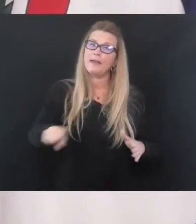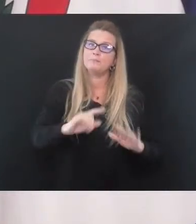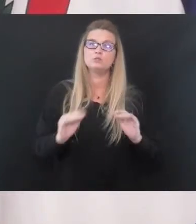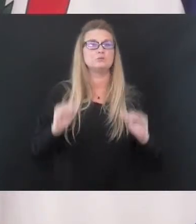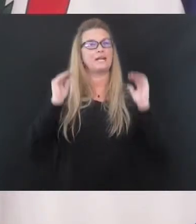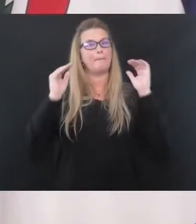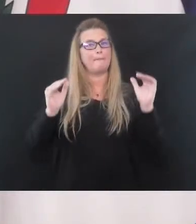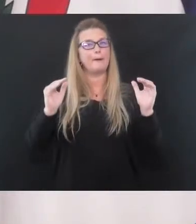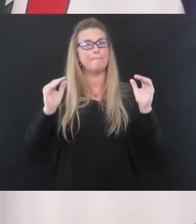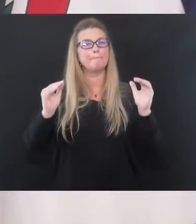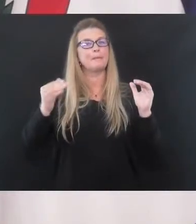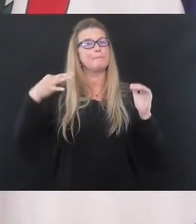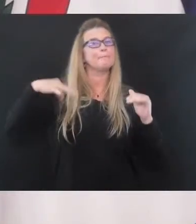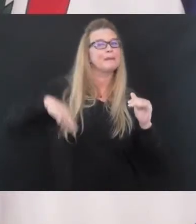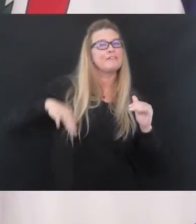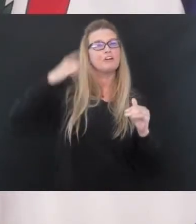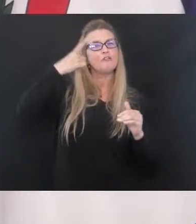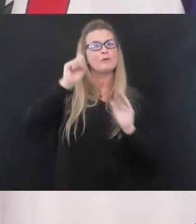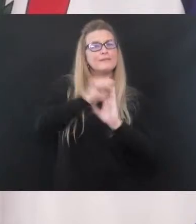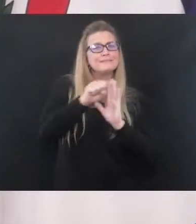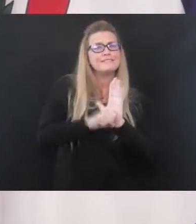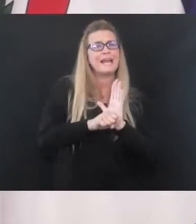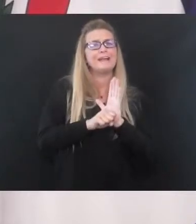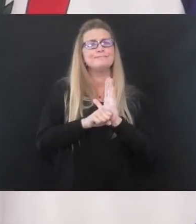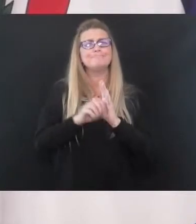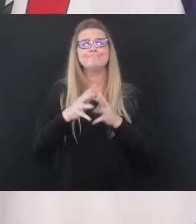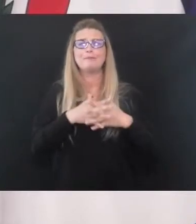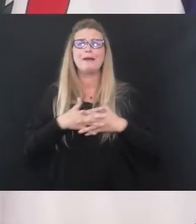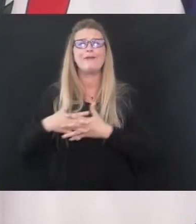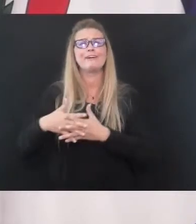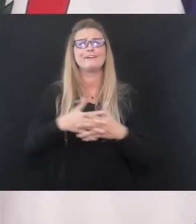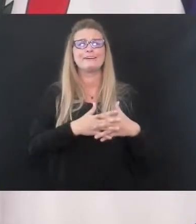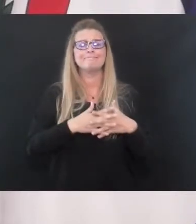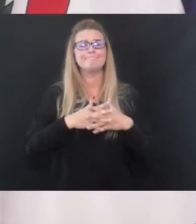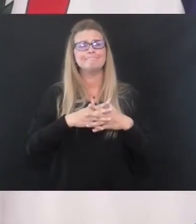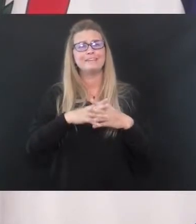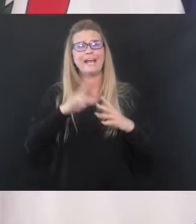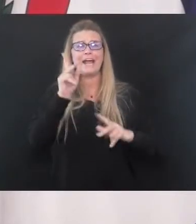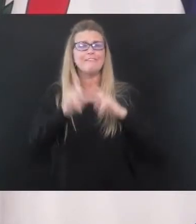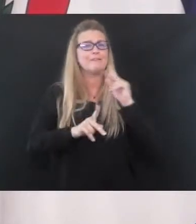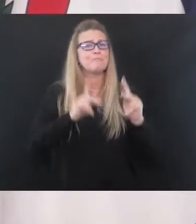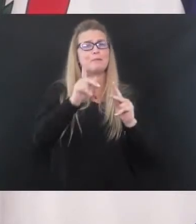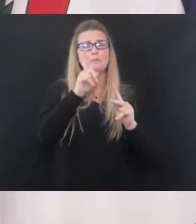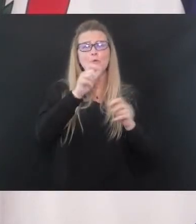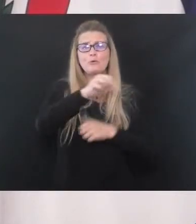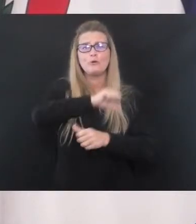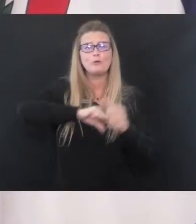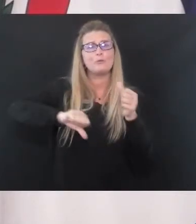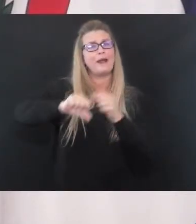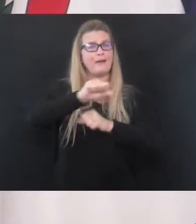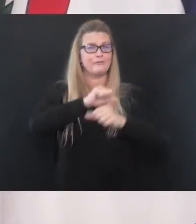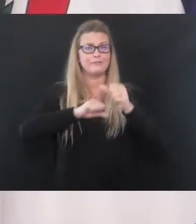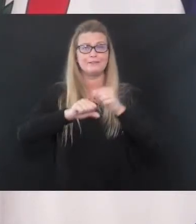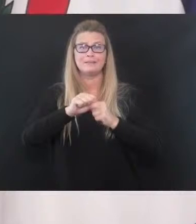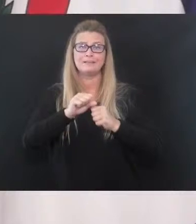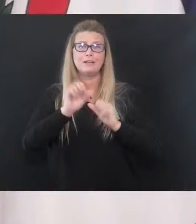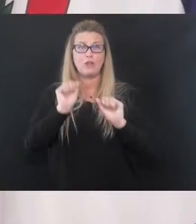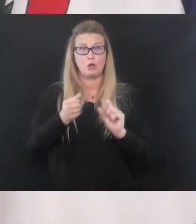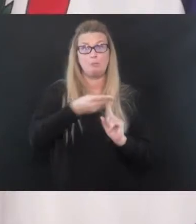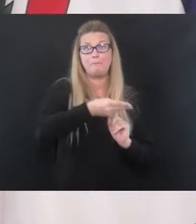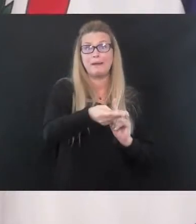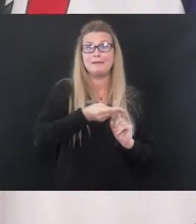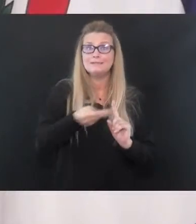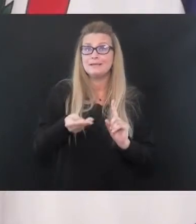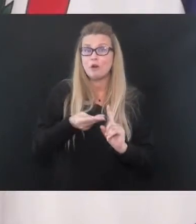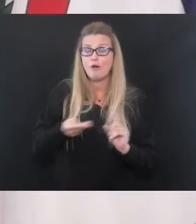great for our state and our nation, and especially all their loved ones, you know, that are around that they could be infecting, and